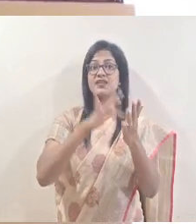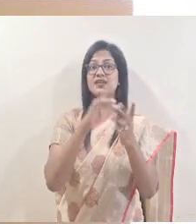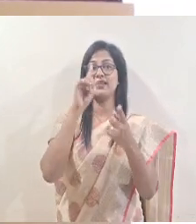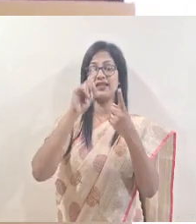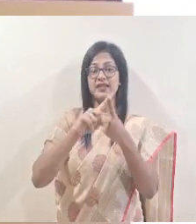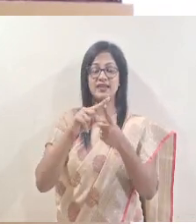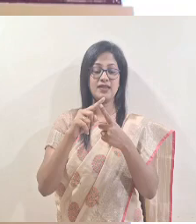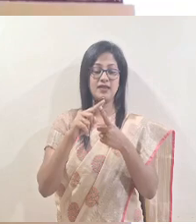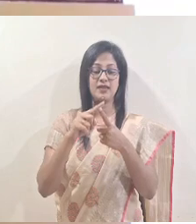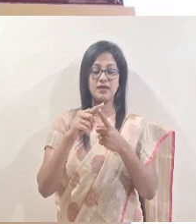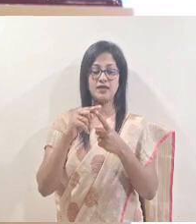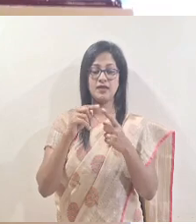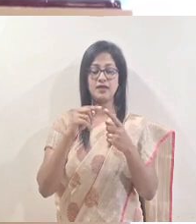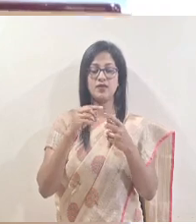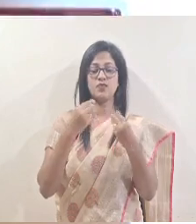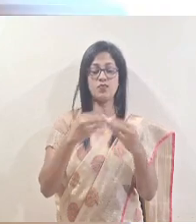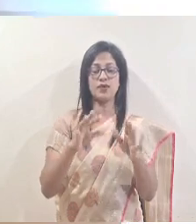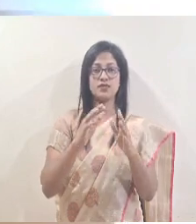approach.